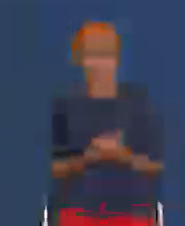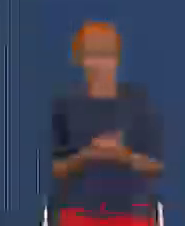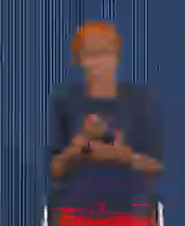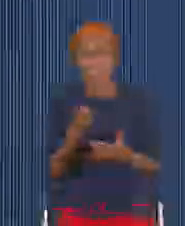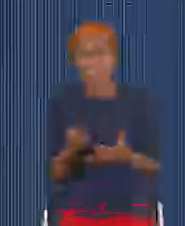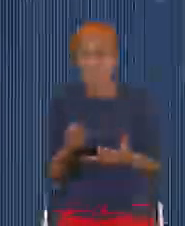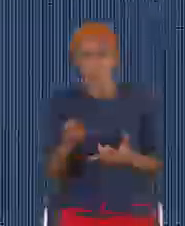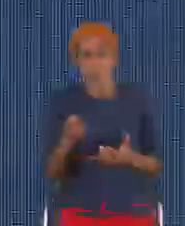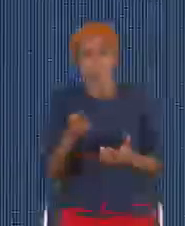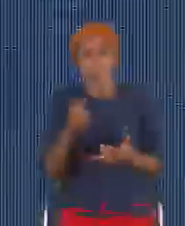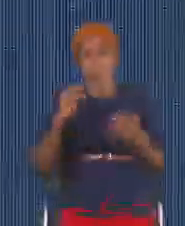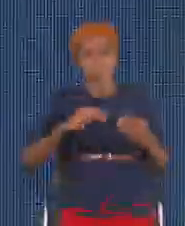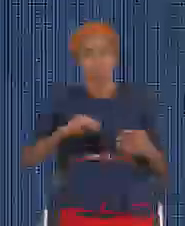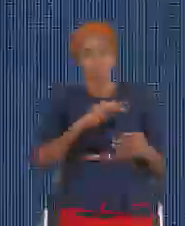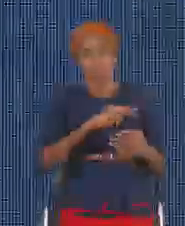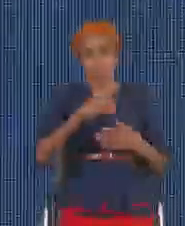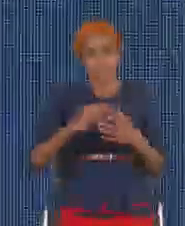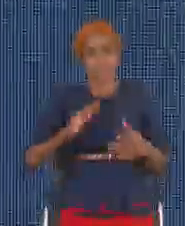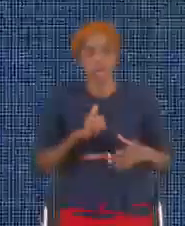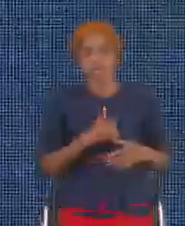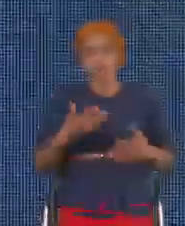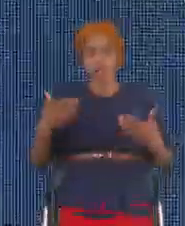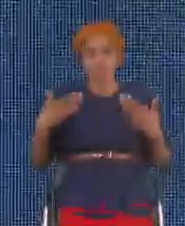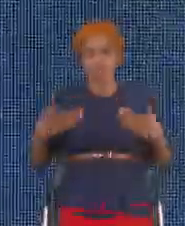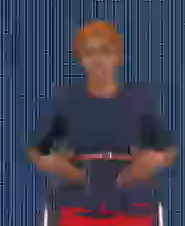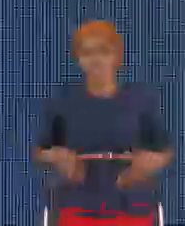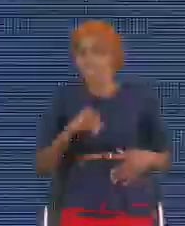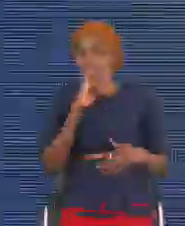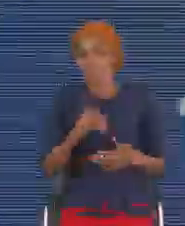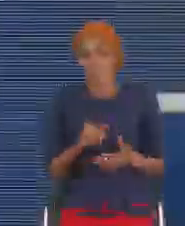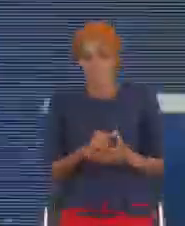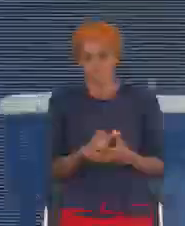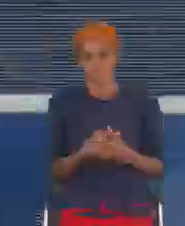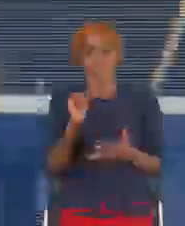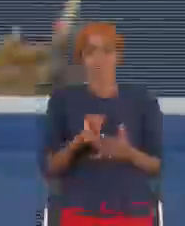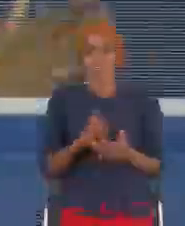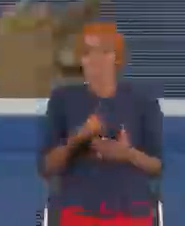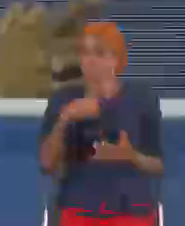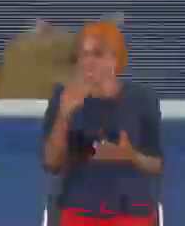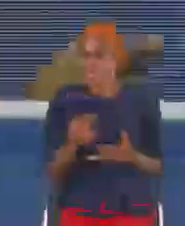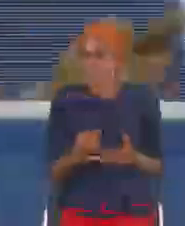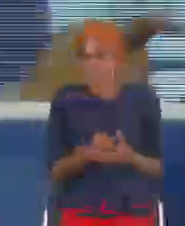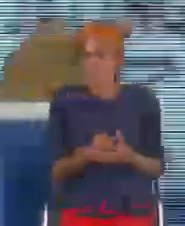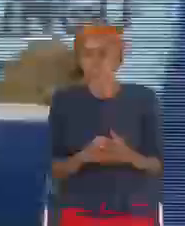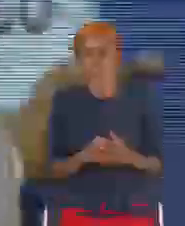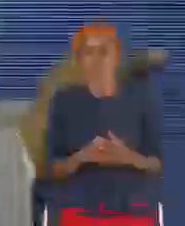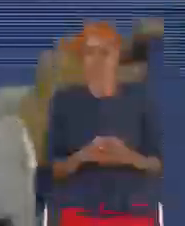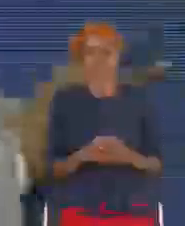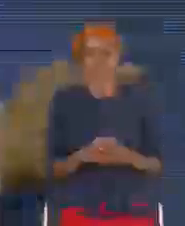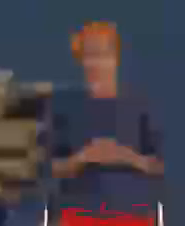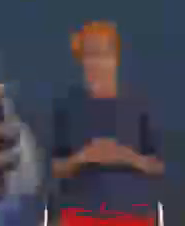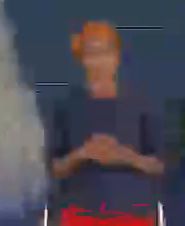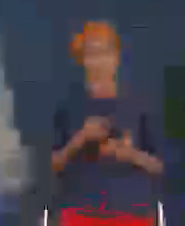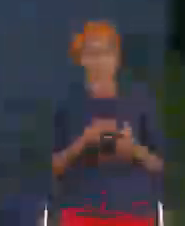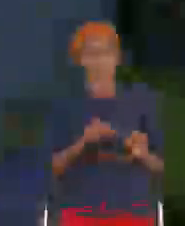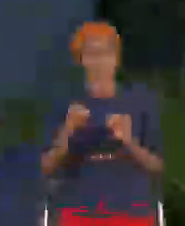little transgressor in our body, that's how terrible it is. And then it says, and it is set on the